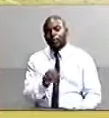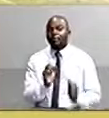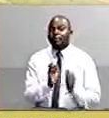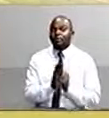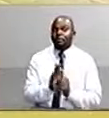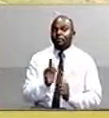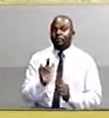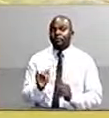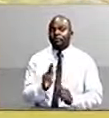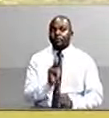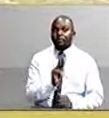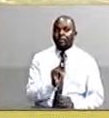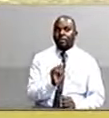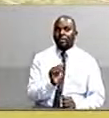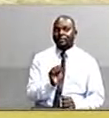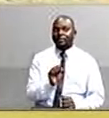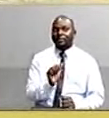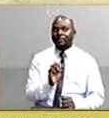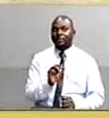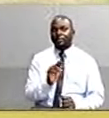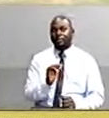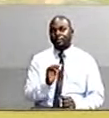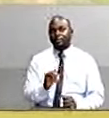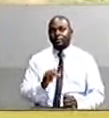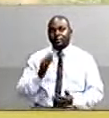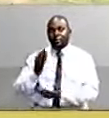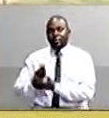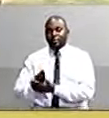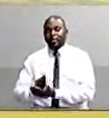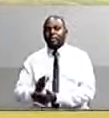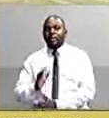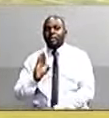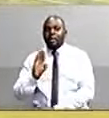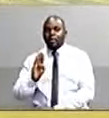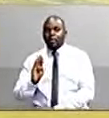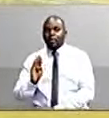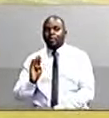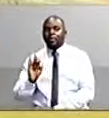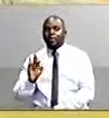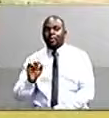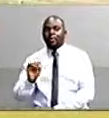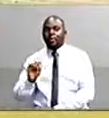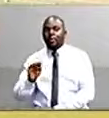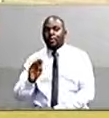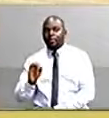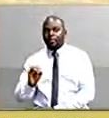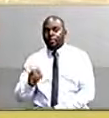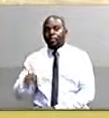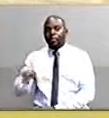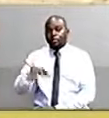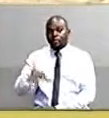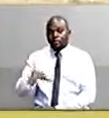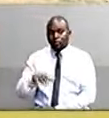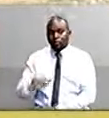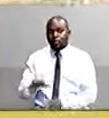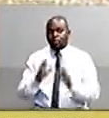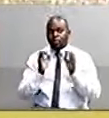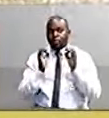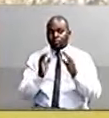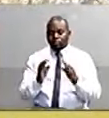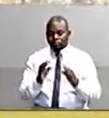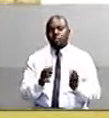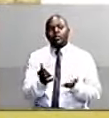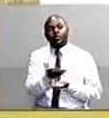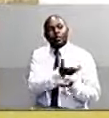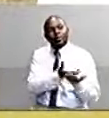from Kasambia campsite, the president stopped at Chirundi Birembo Trading Center, Chibuijana, and Birembo to